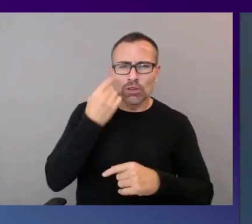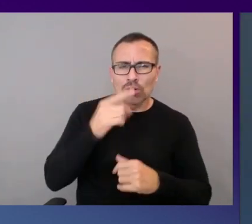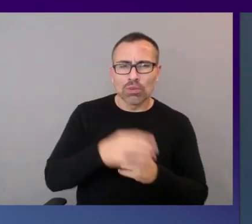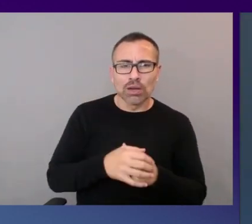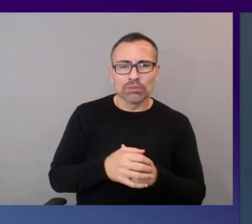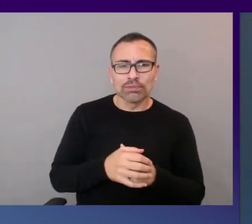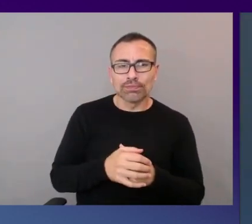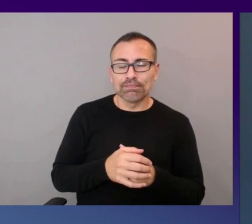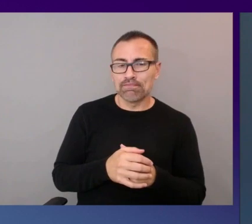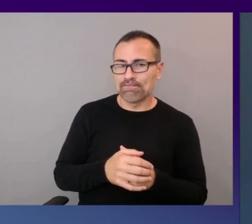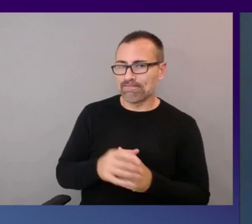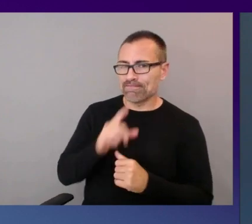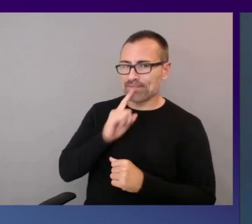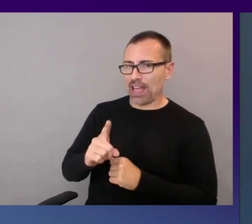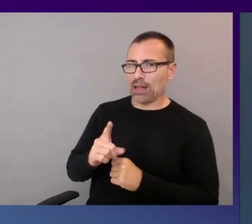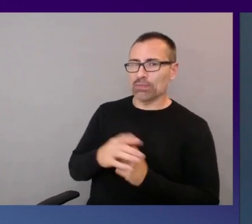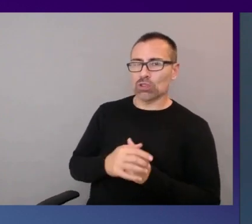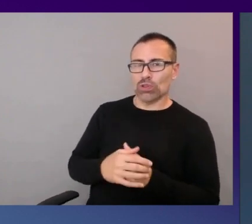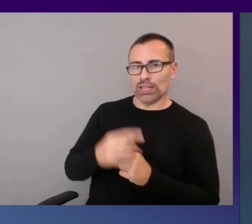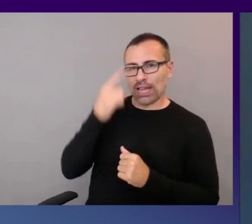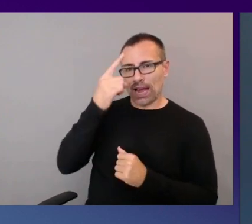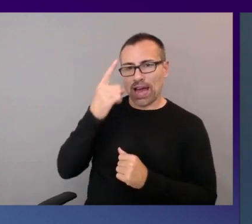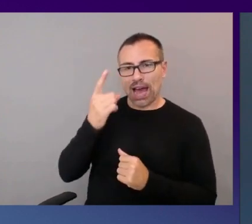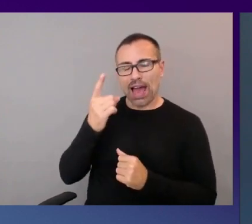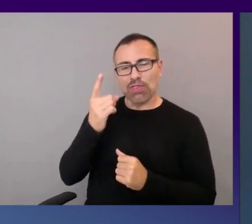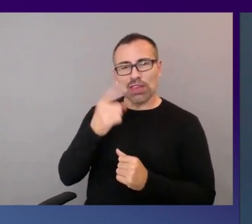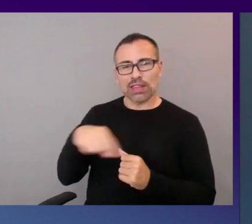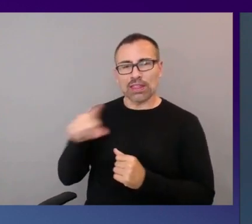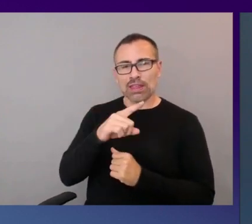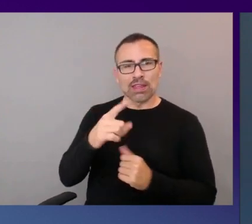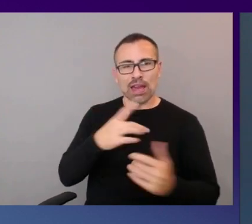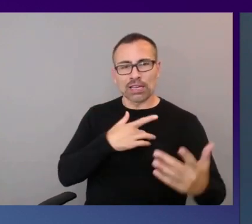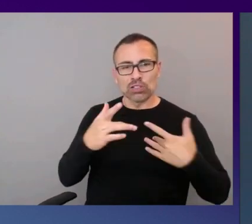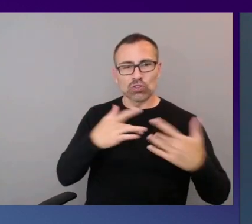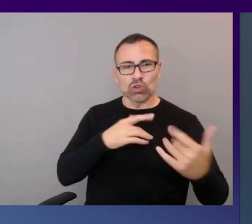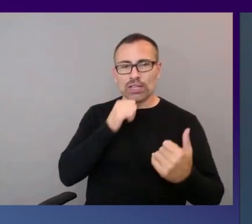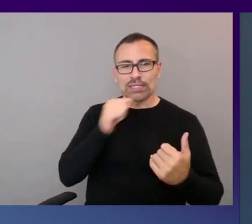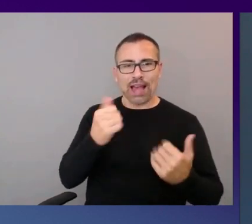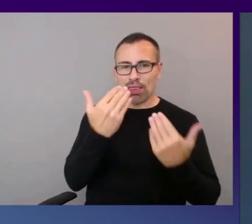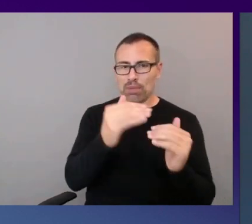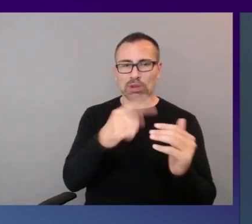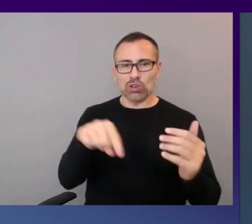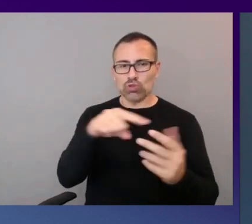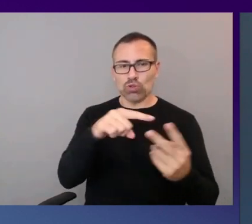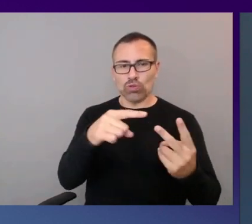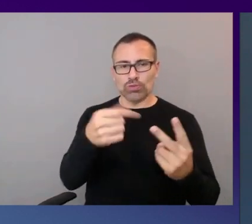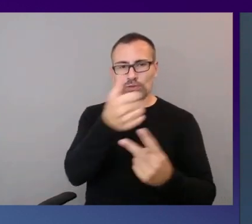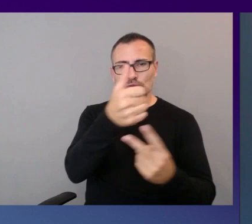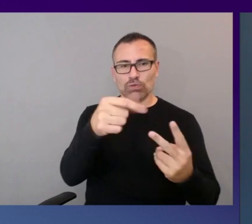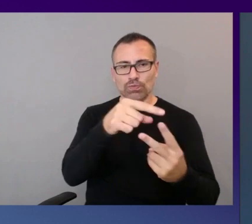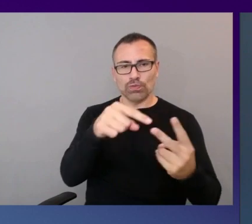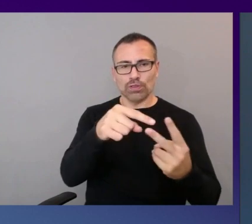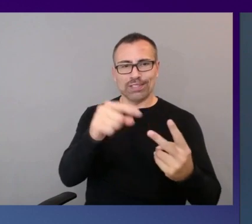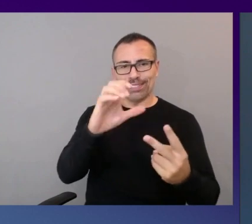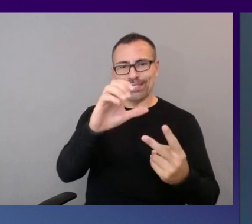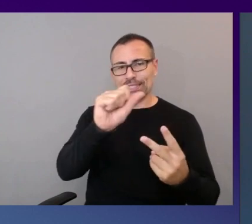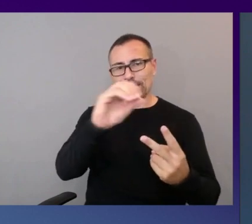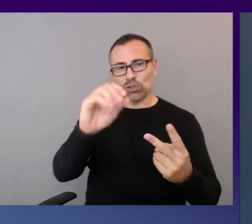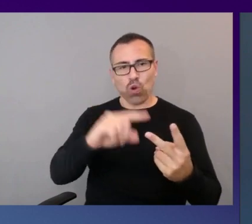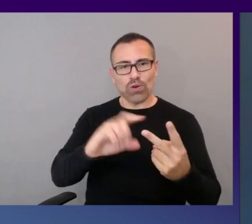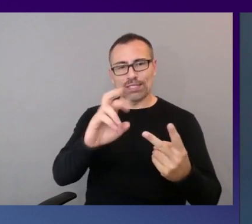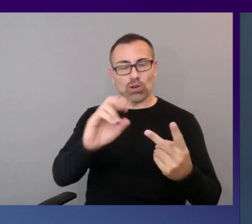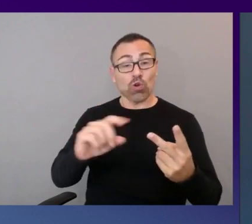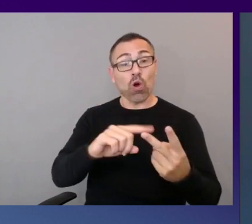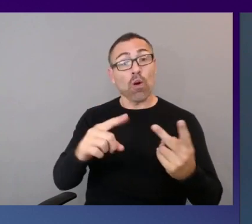question or concern is true of not just CISOs and chief data officers, but organizations as a whole,